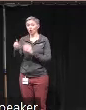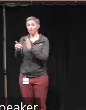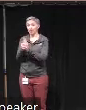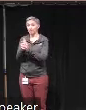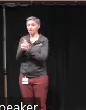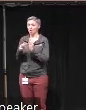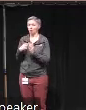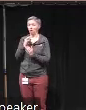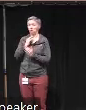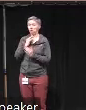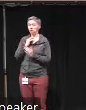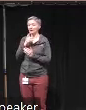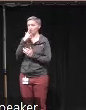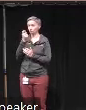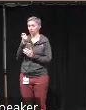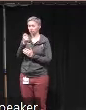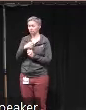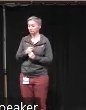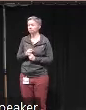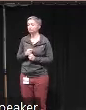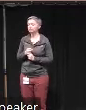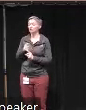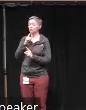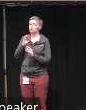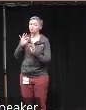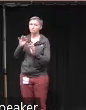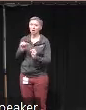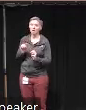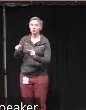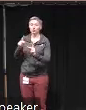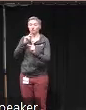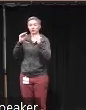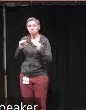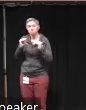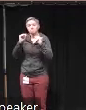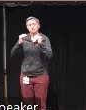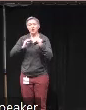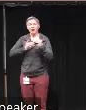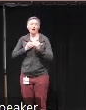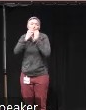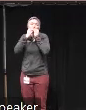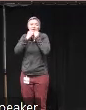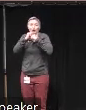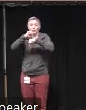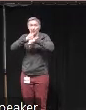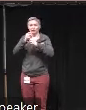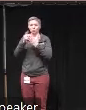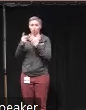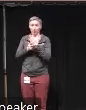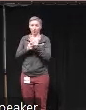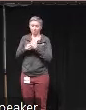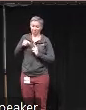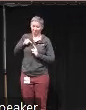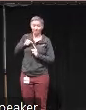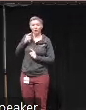very interested in. And it's prime opportunity to advance our value-based program, particularly in relation